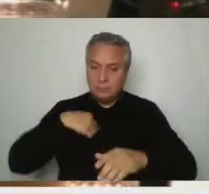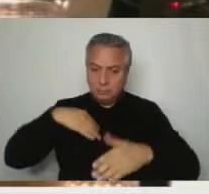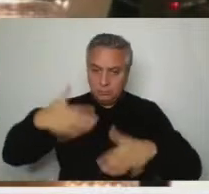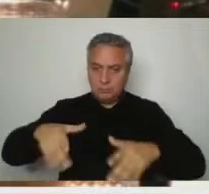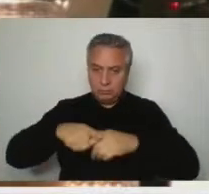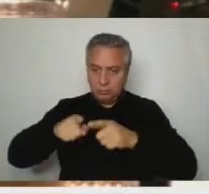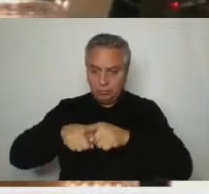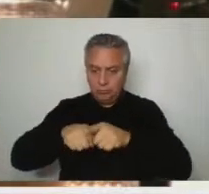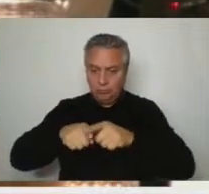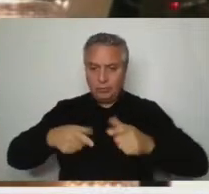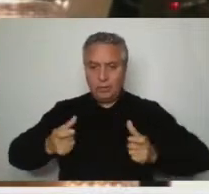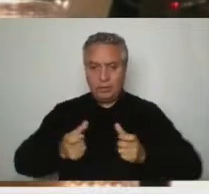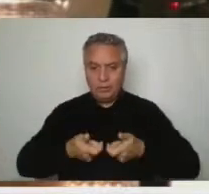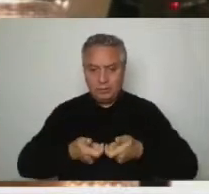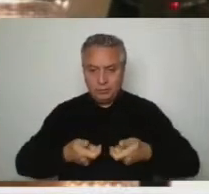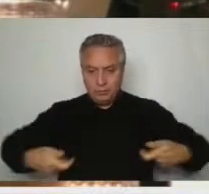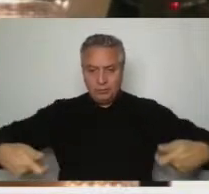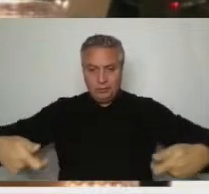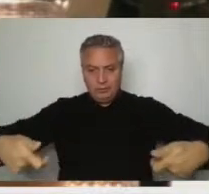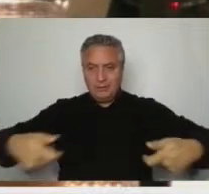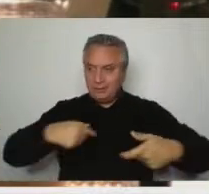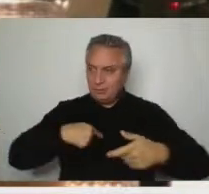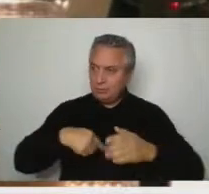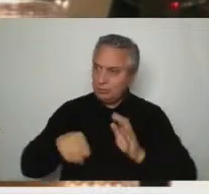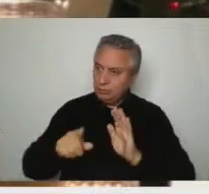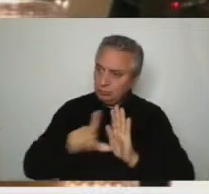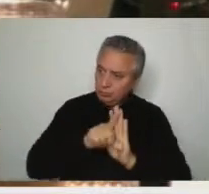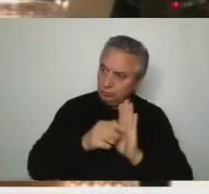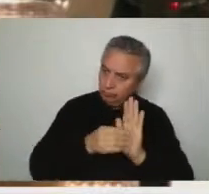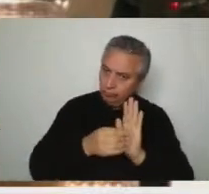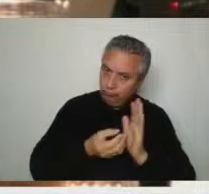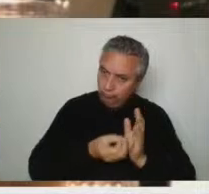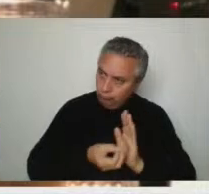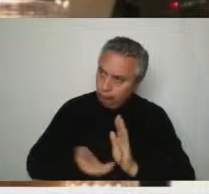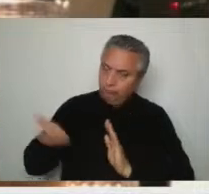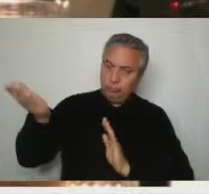being debated in Congress. For the first time,